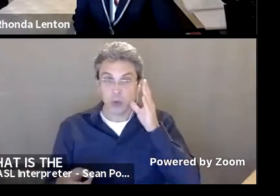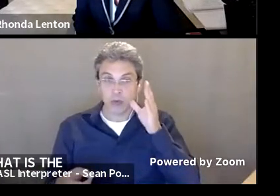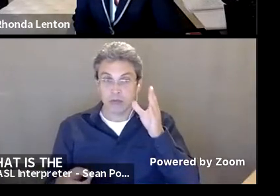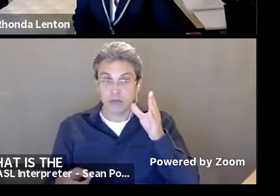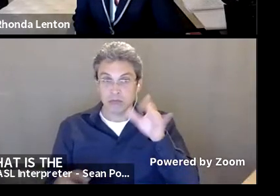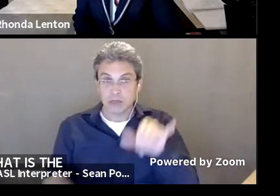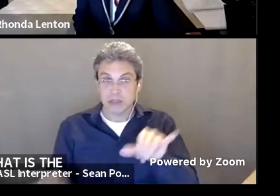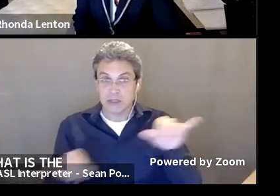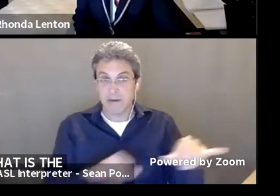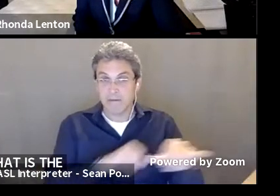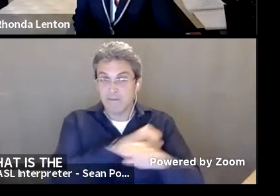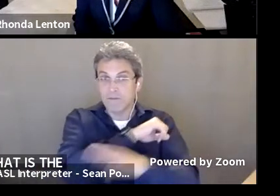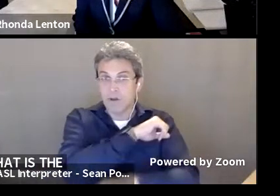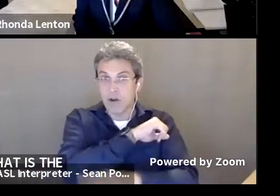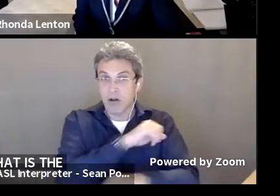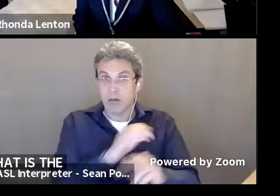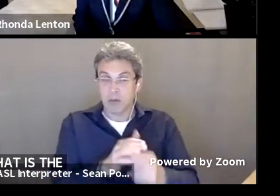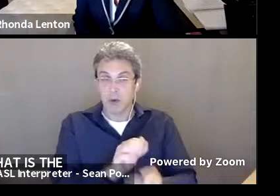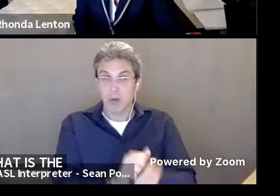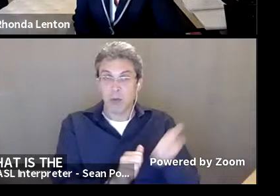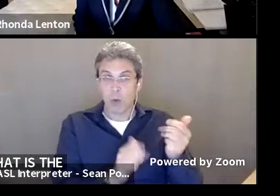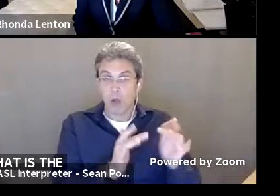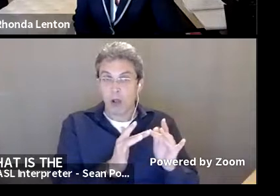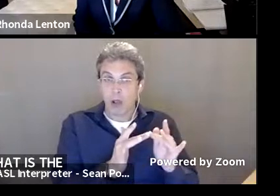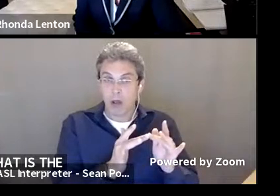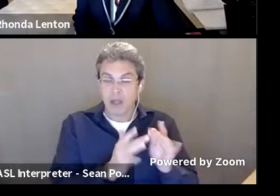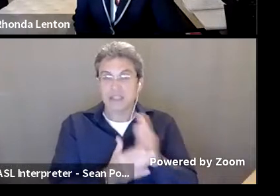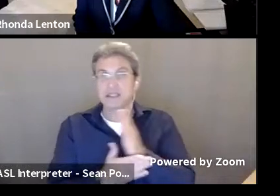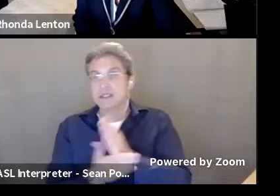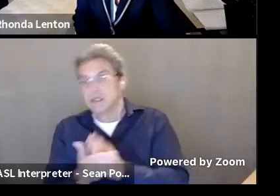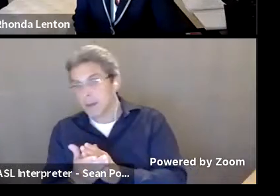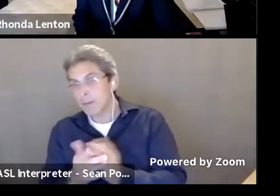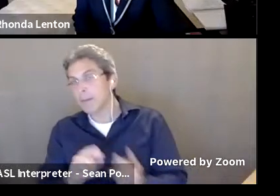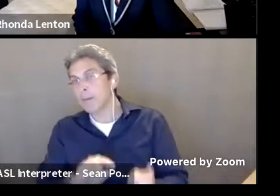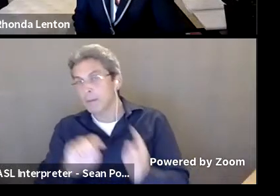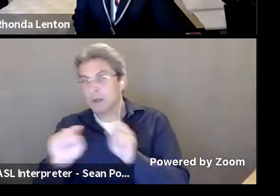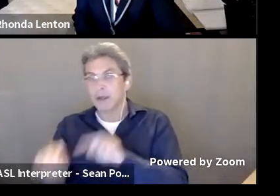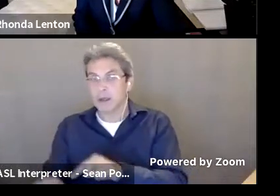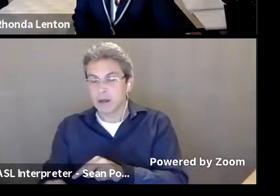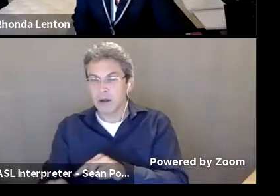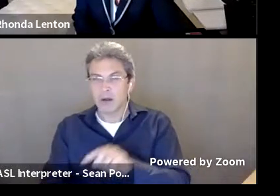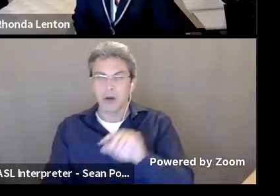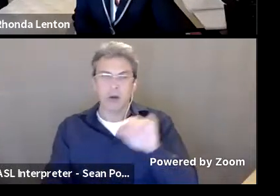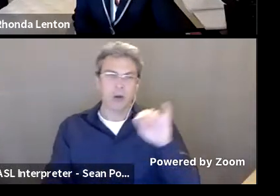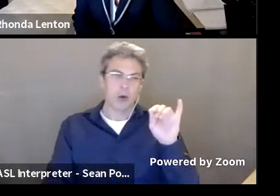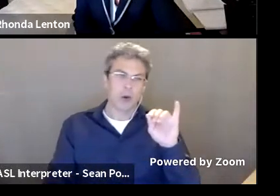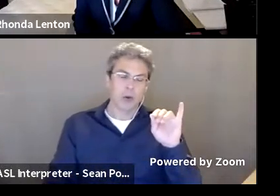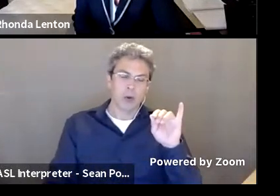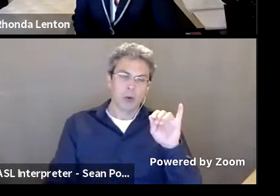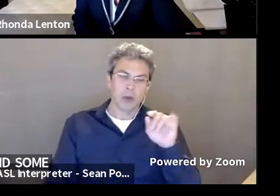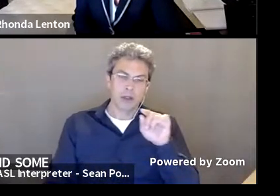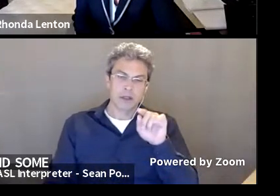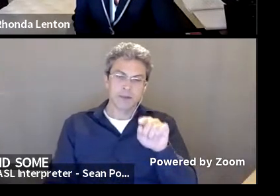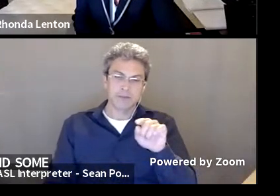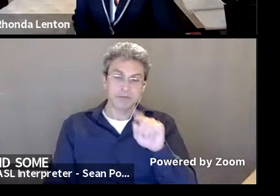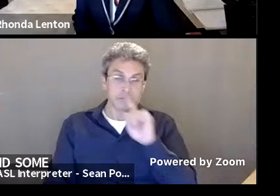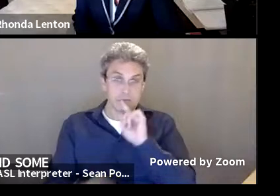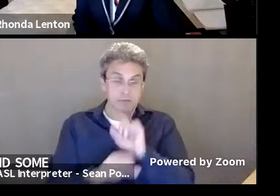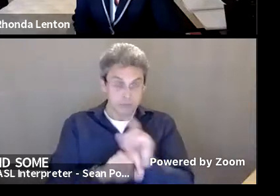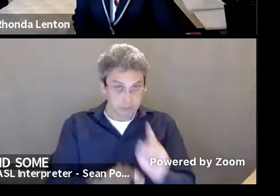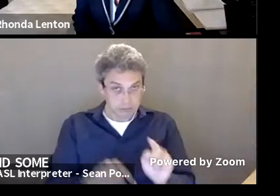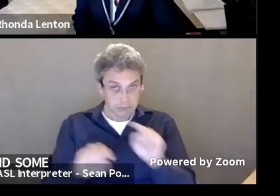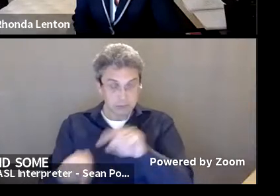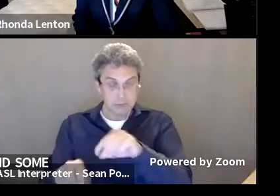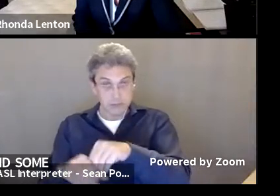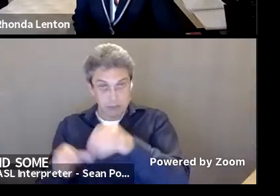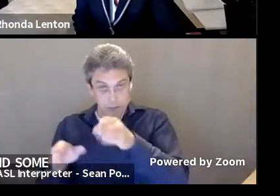like most of the classes online and some in person? And also I was wondering if the classes that are in person, if they're going to be